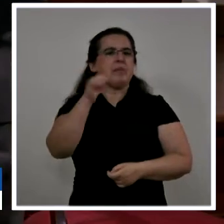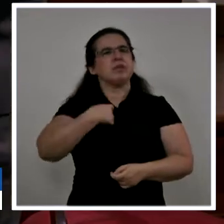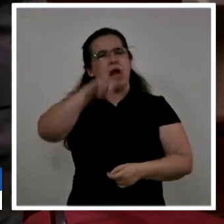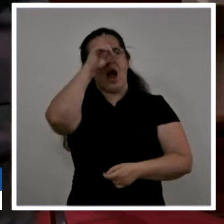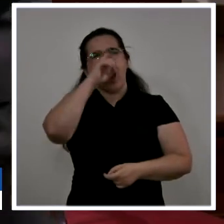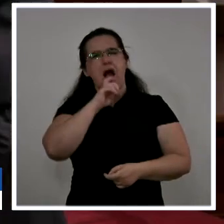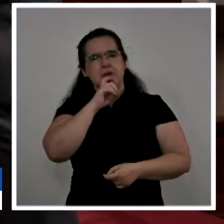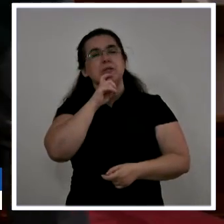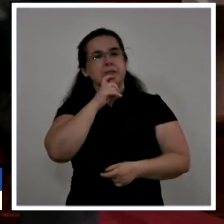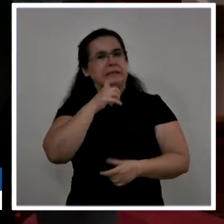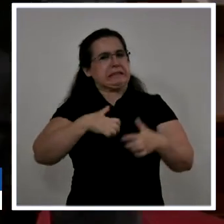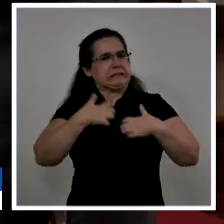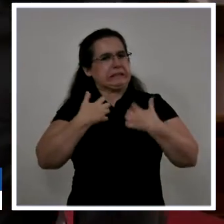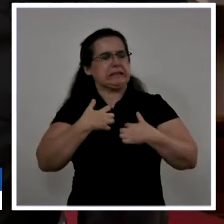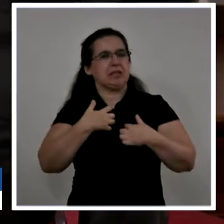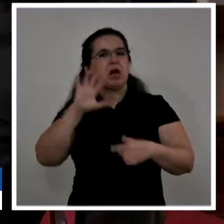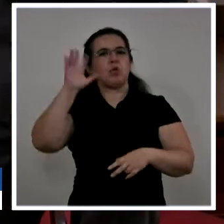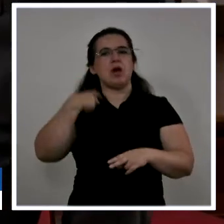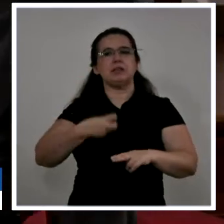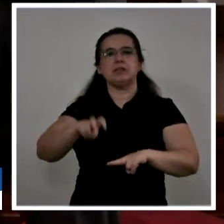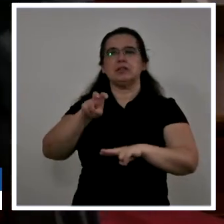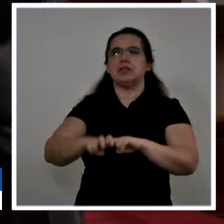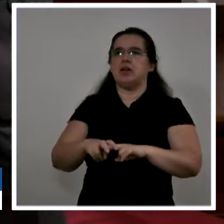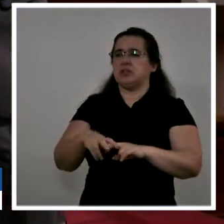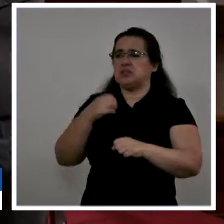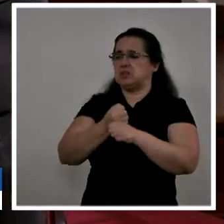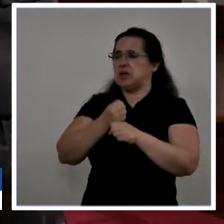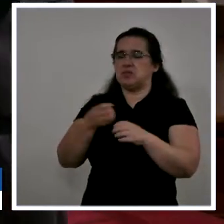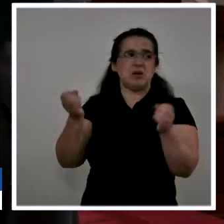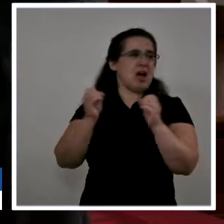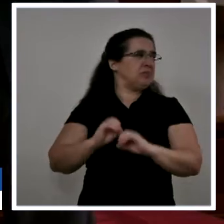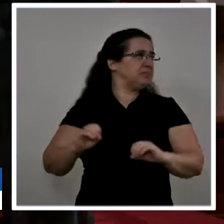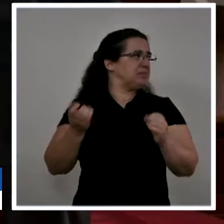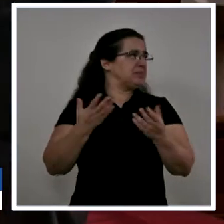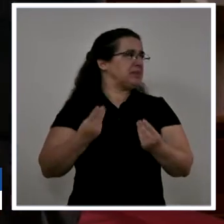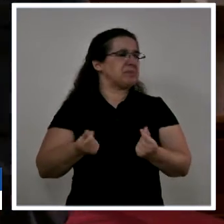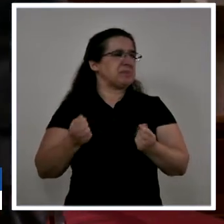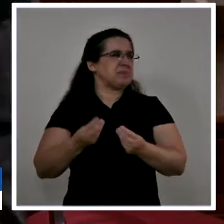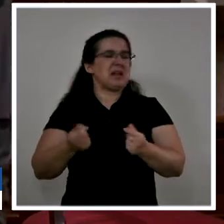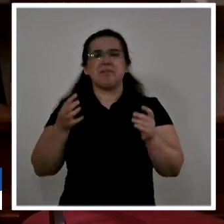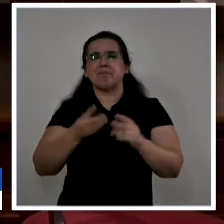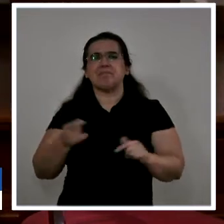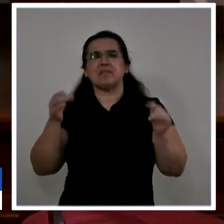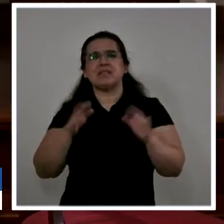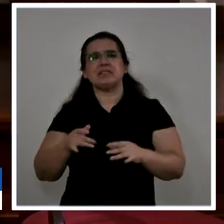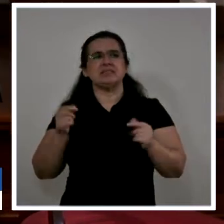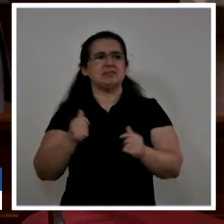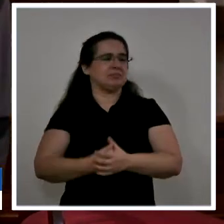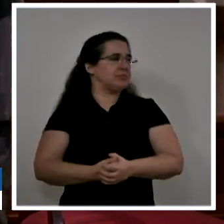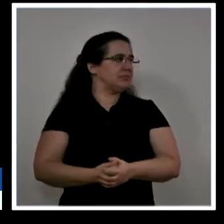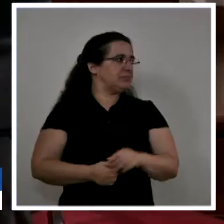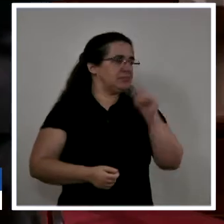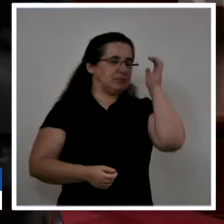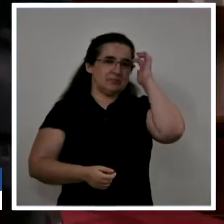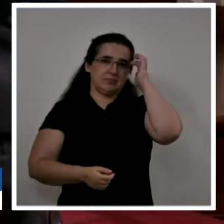um bocadinho irritante de quando ele está sentado sem nada para fazer, começa a fazer assim movimentos com as mãos. And now, without even thinking about it, I find